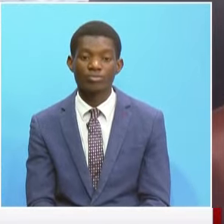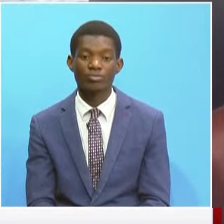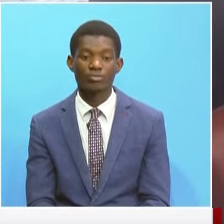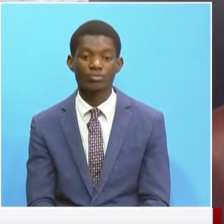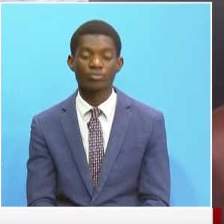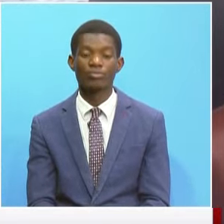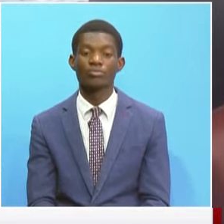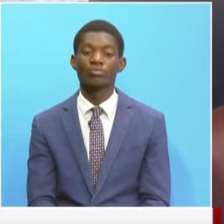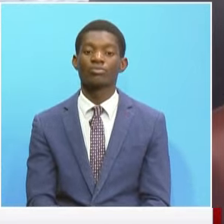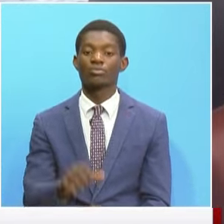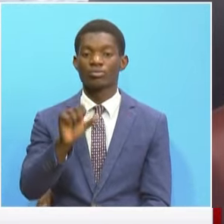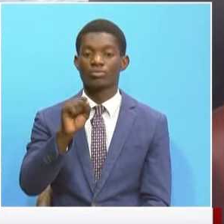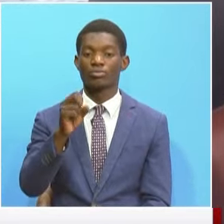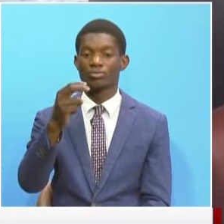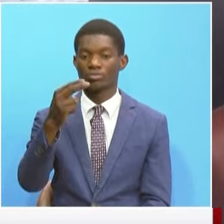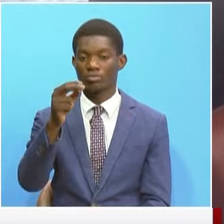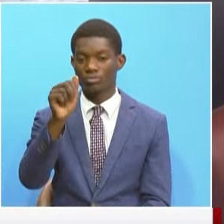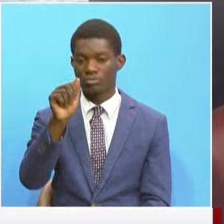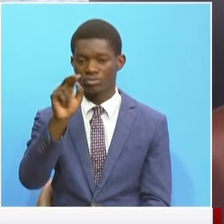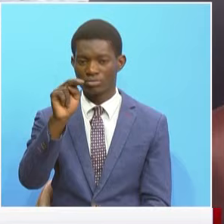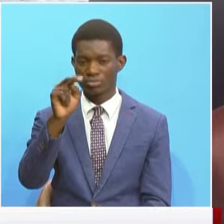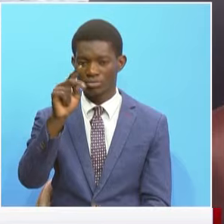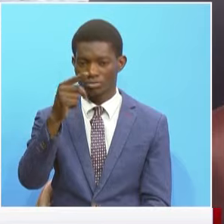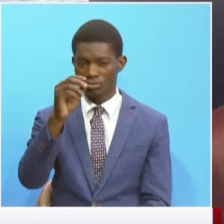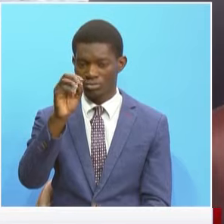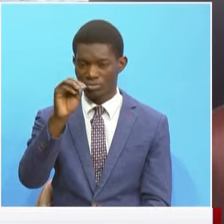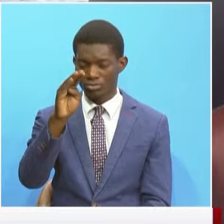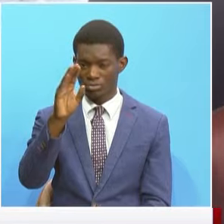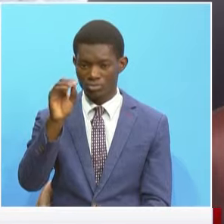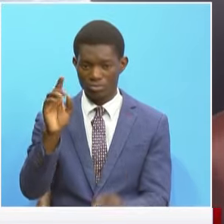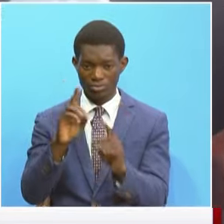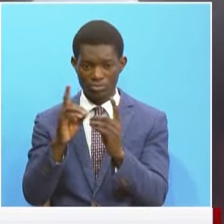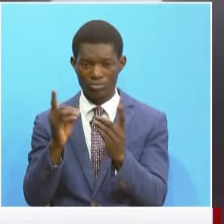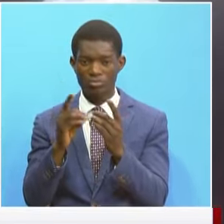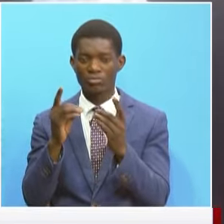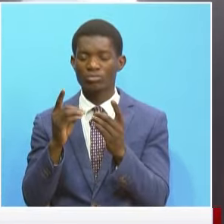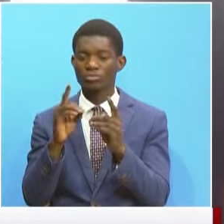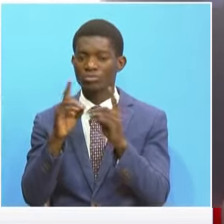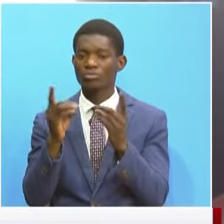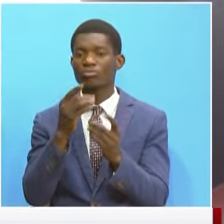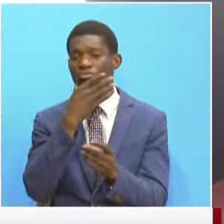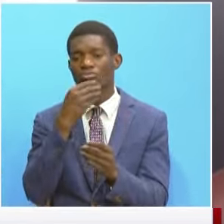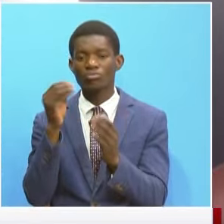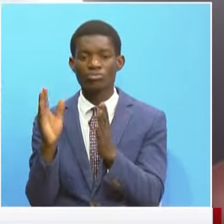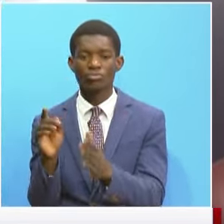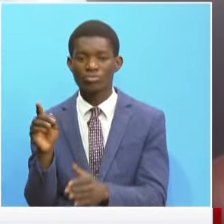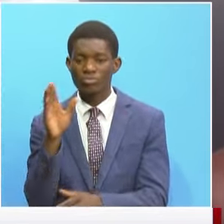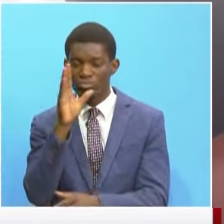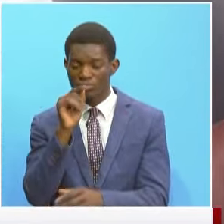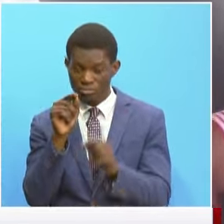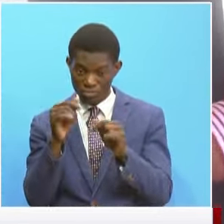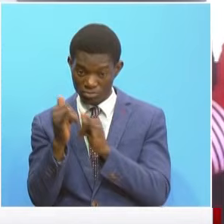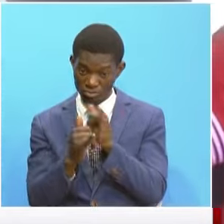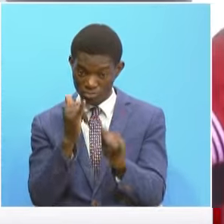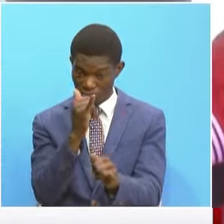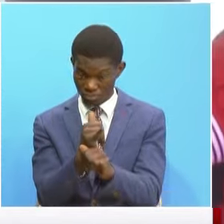Shangombo District Commissioner Mwita Siamana says this year's theme for the Keeping Girls in School Symposium, Promoting Girls' Education